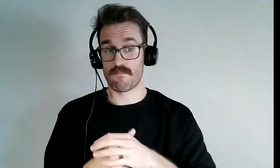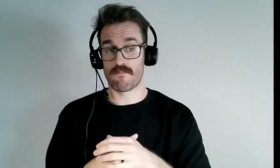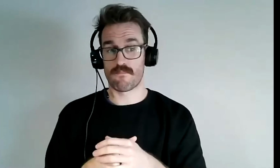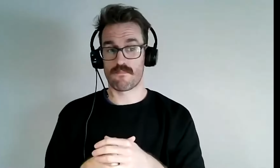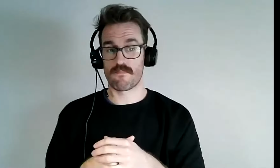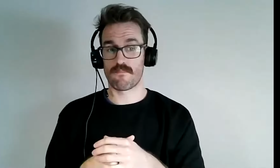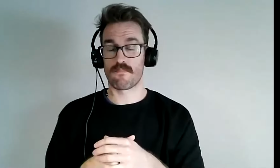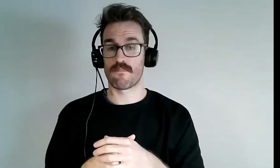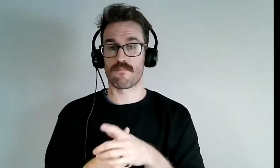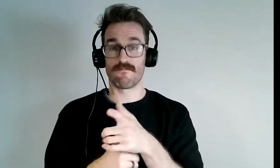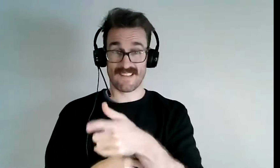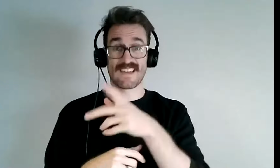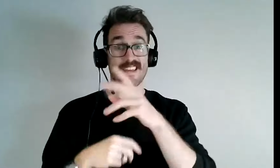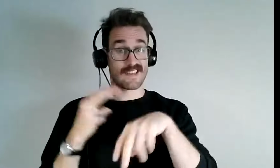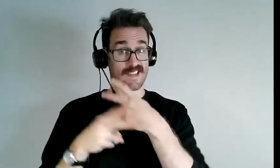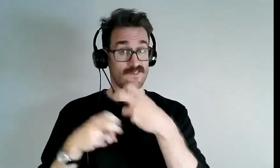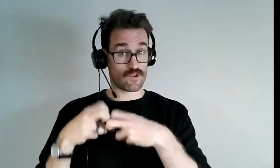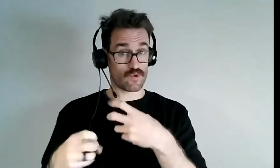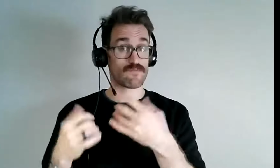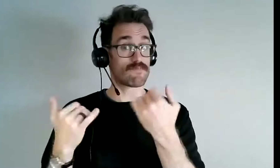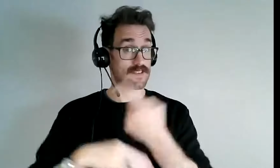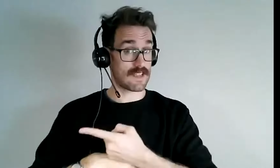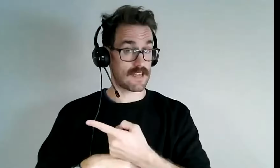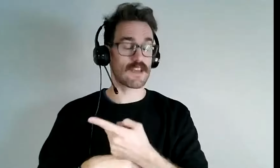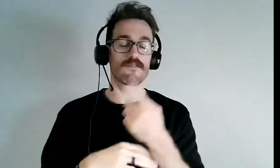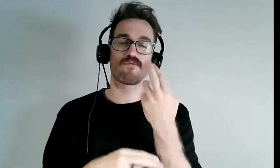of issues is why today we see